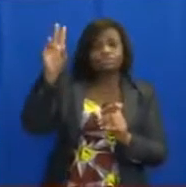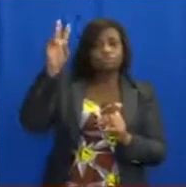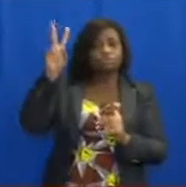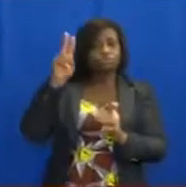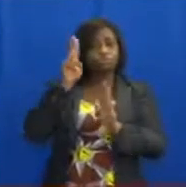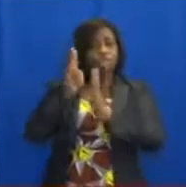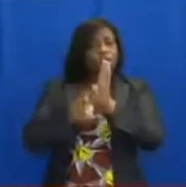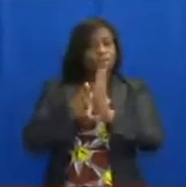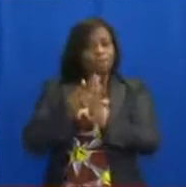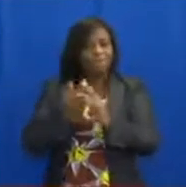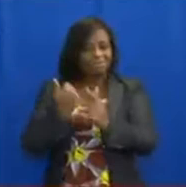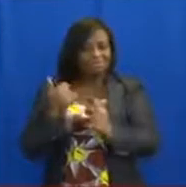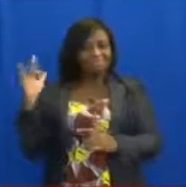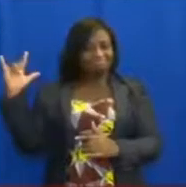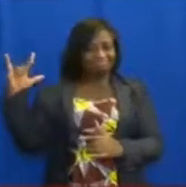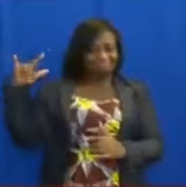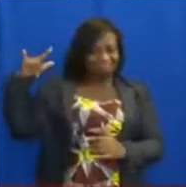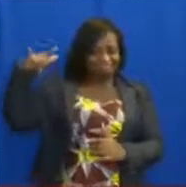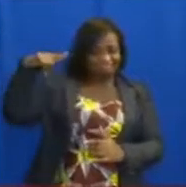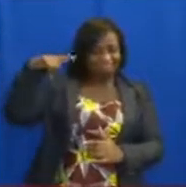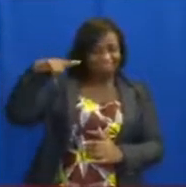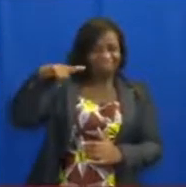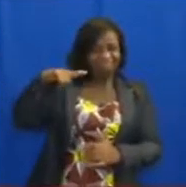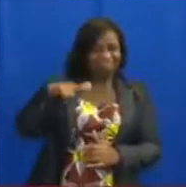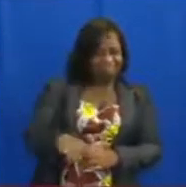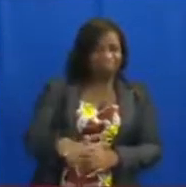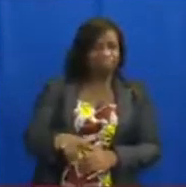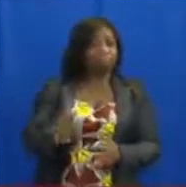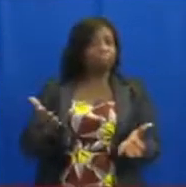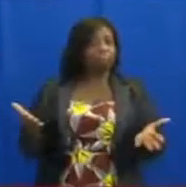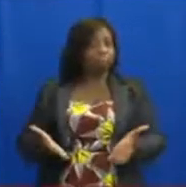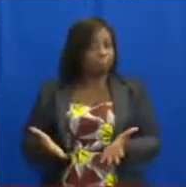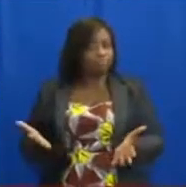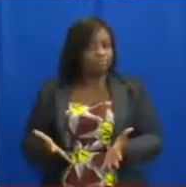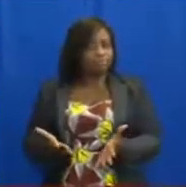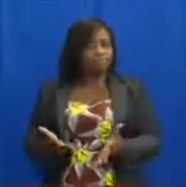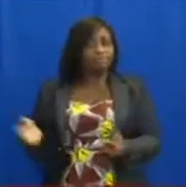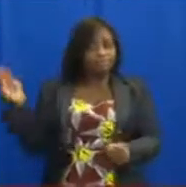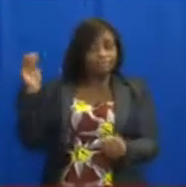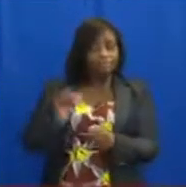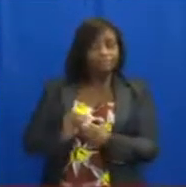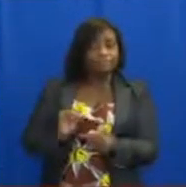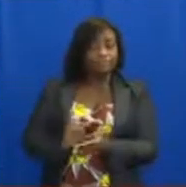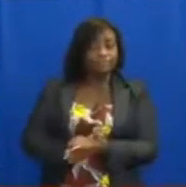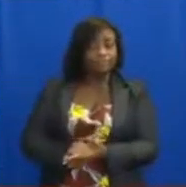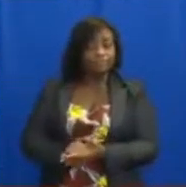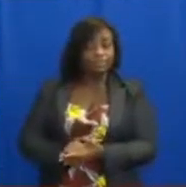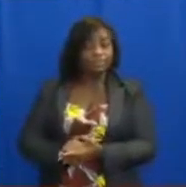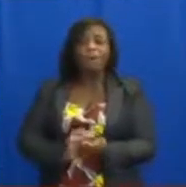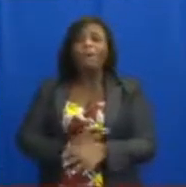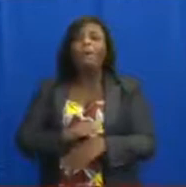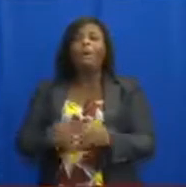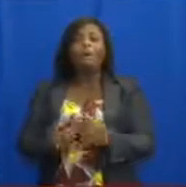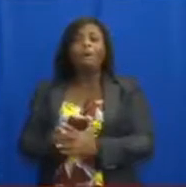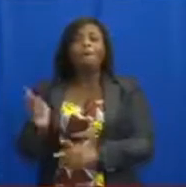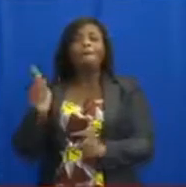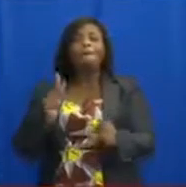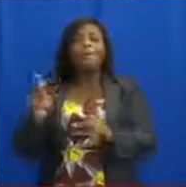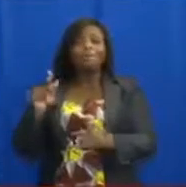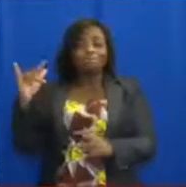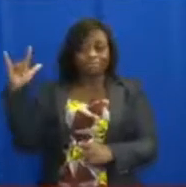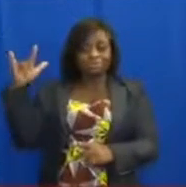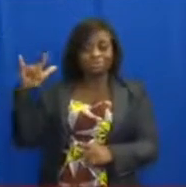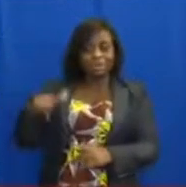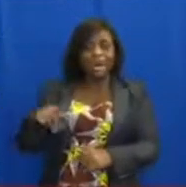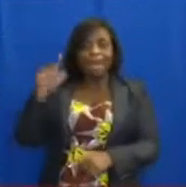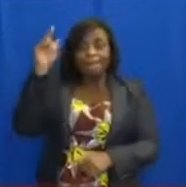hours before the scheduled departure from the country of origin. In addition to this, all passengers were